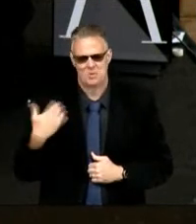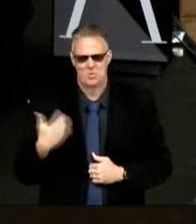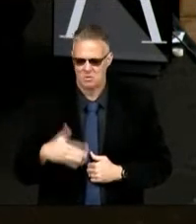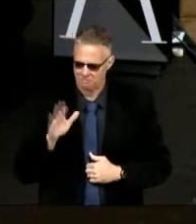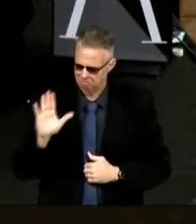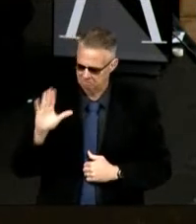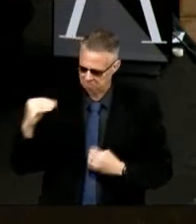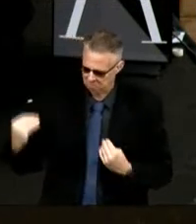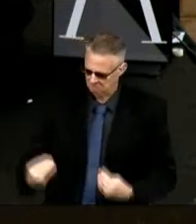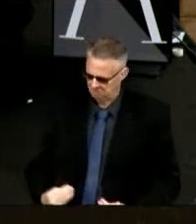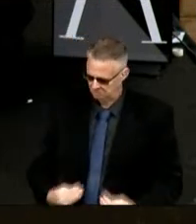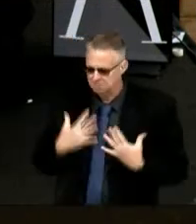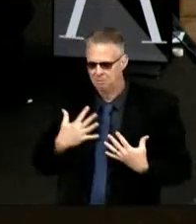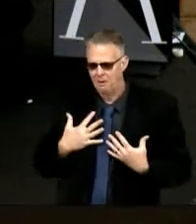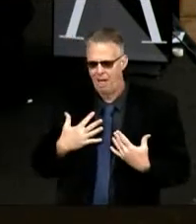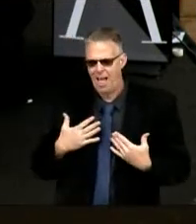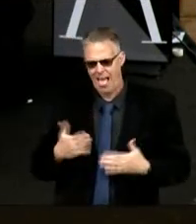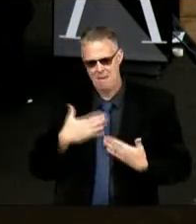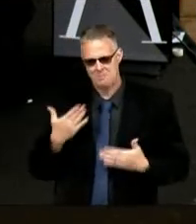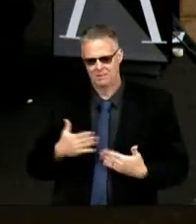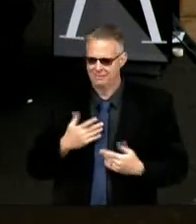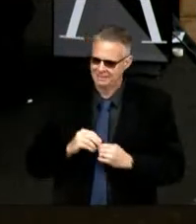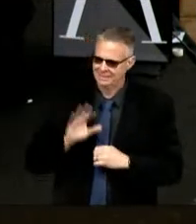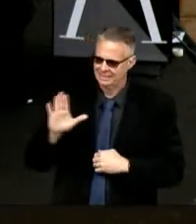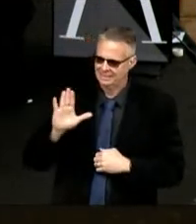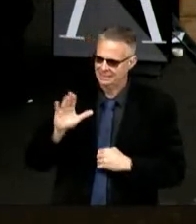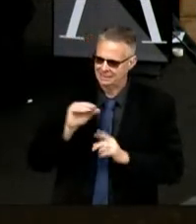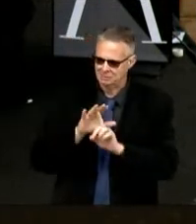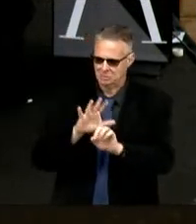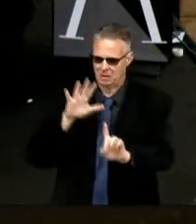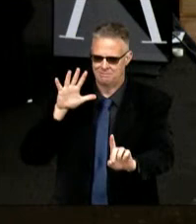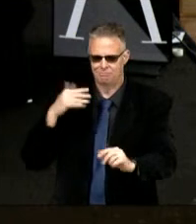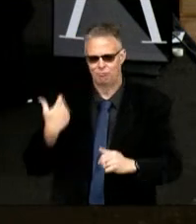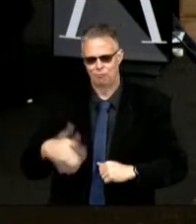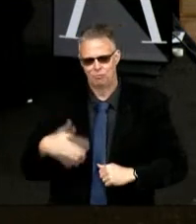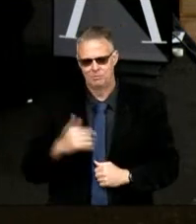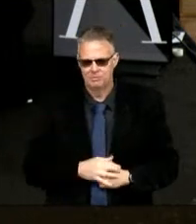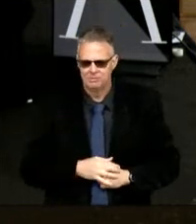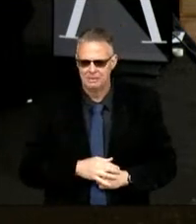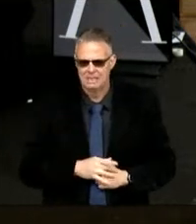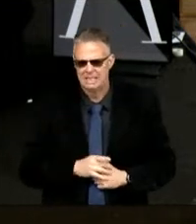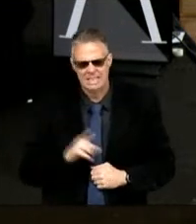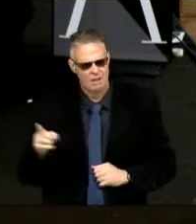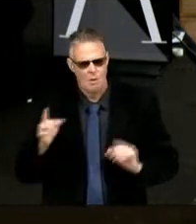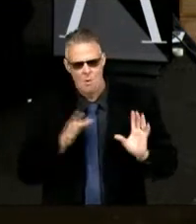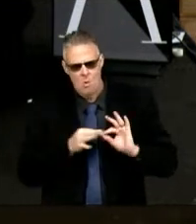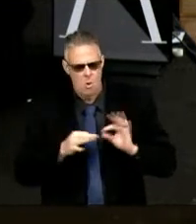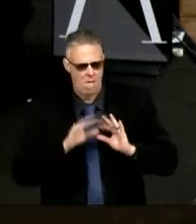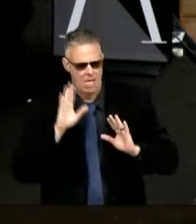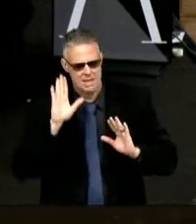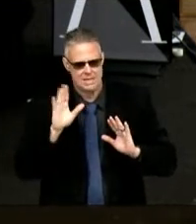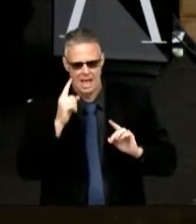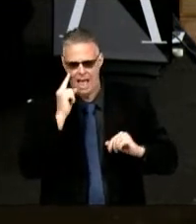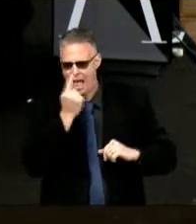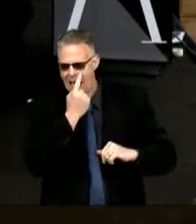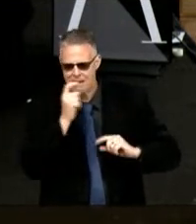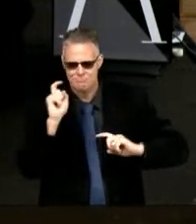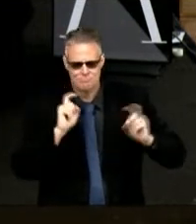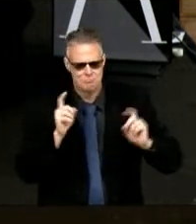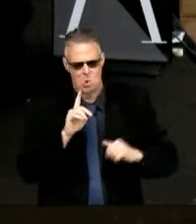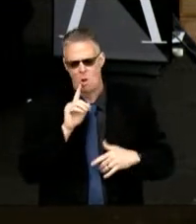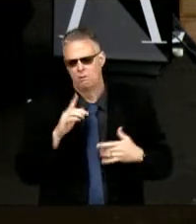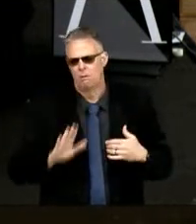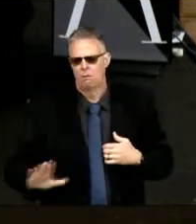feel a sense of calm and happiness in Connor's presence. He communicates so much through his expressive eyes, and it has